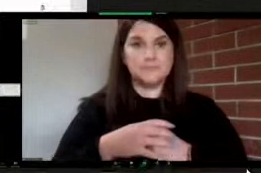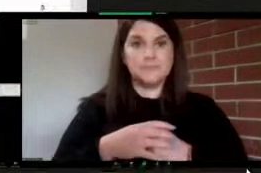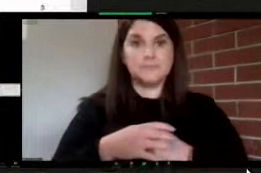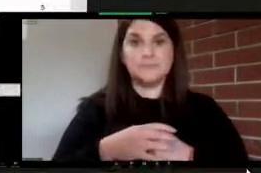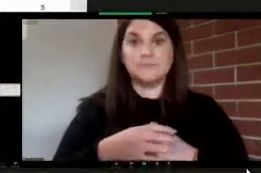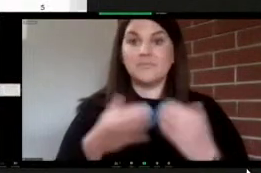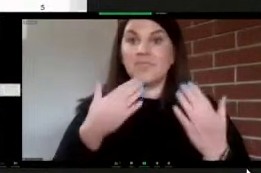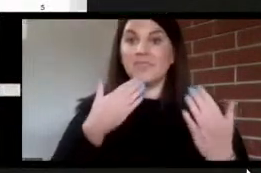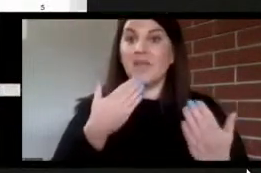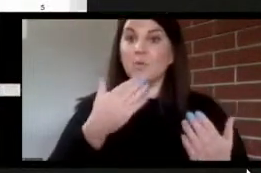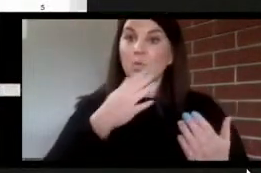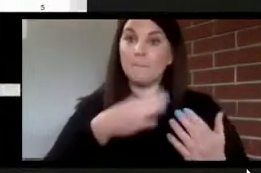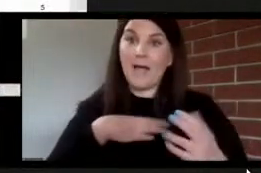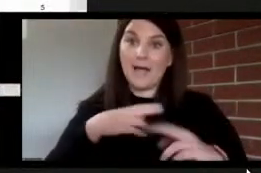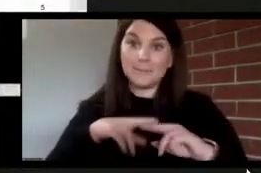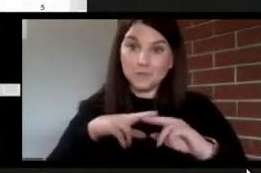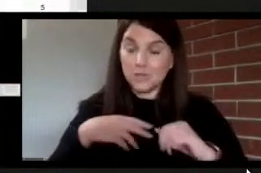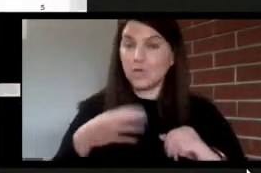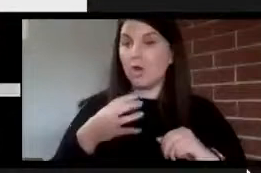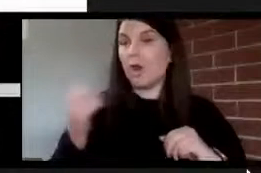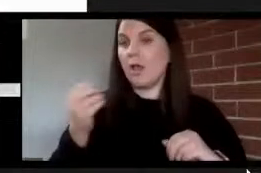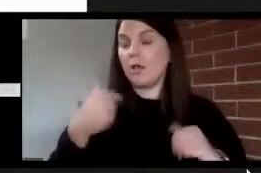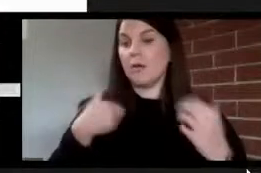Chair, and I want to thank